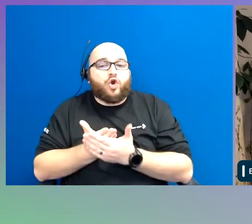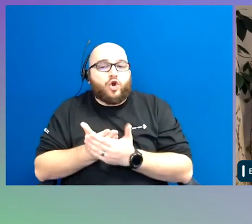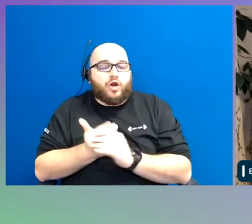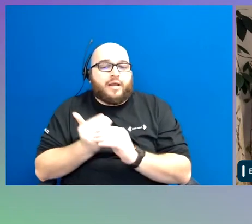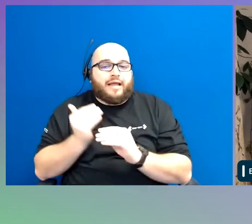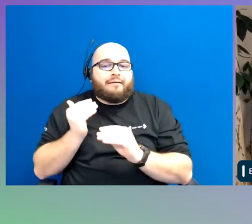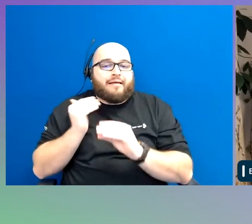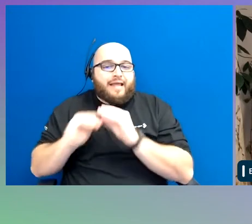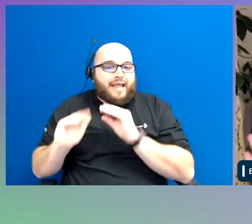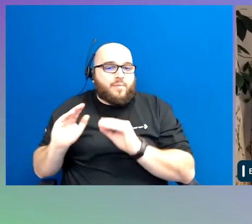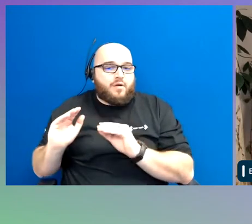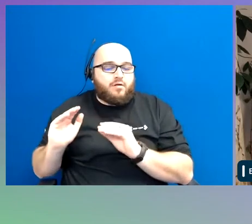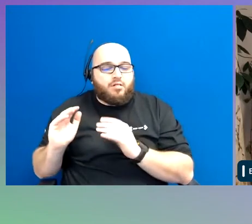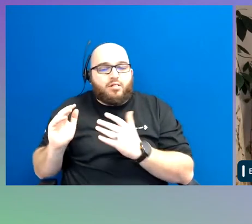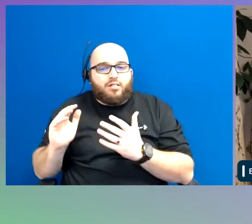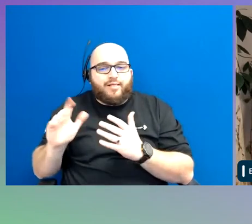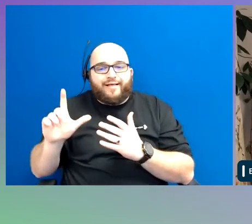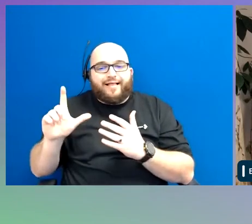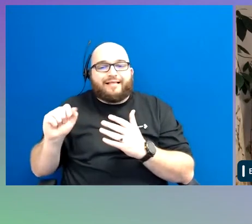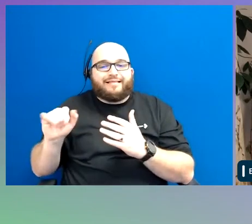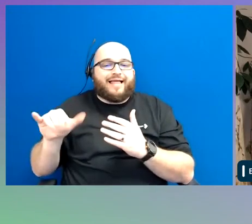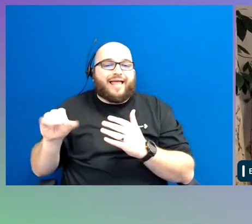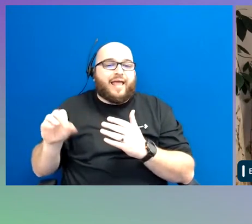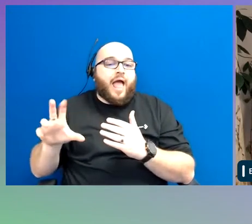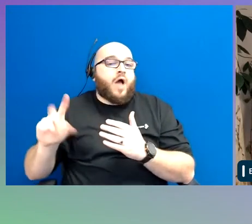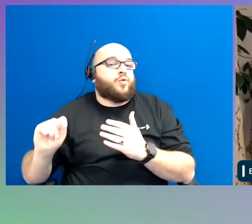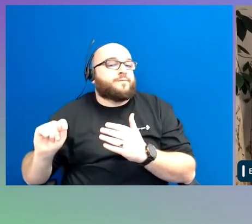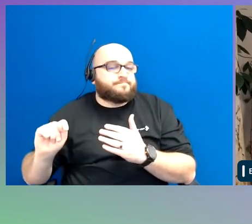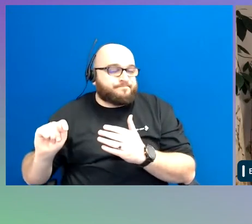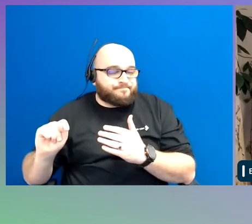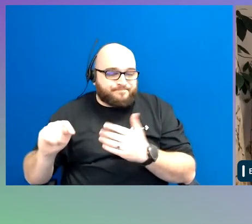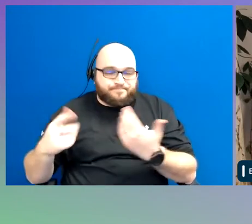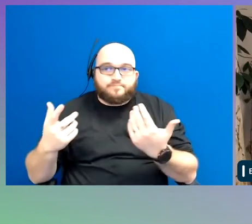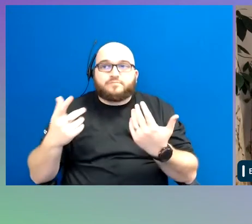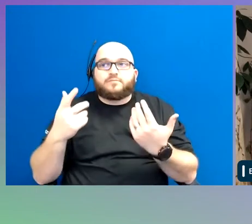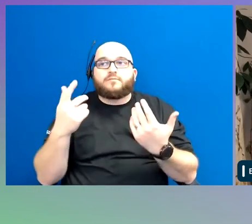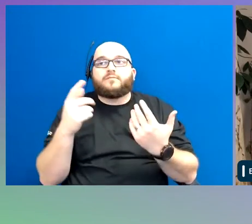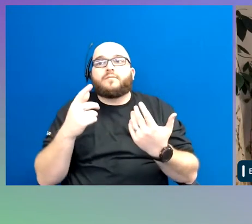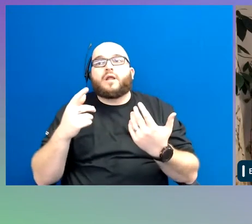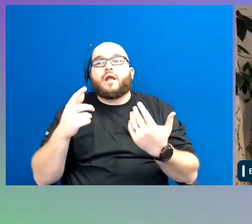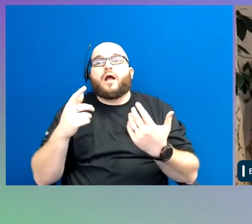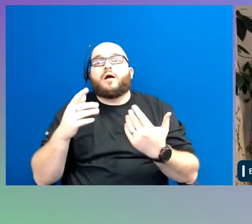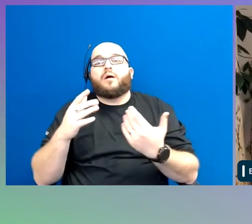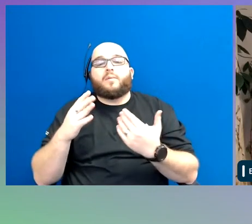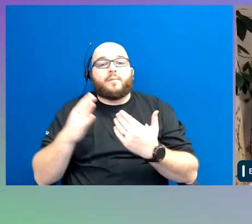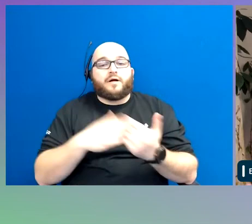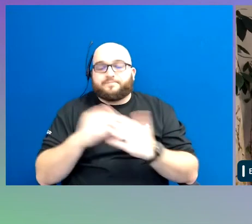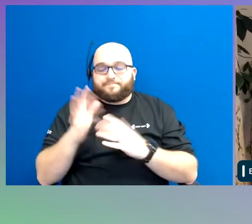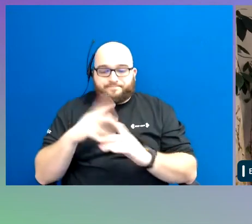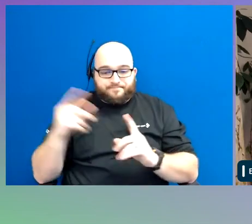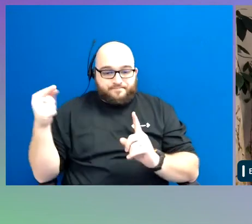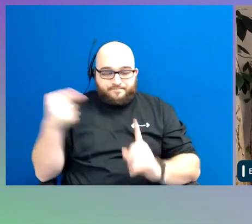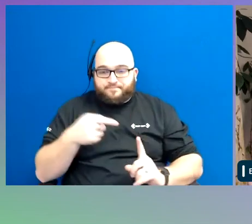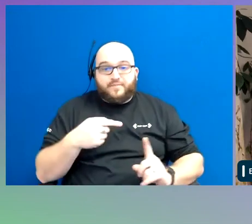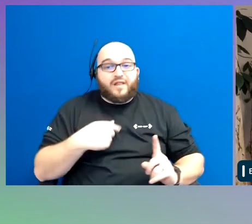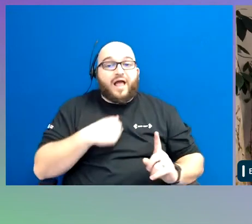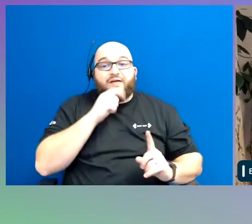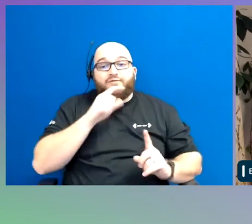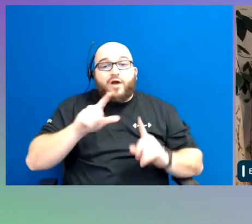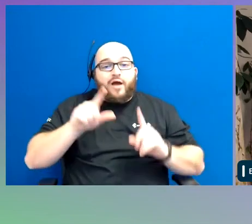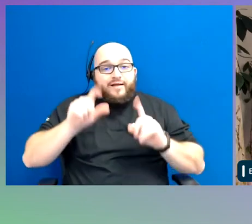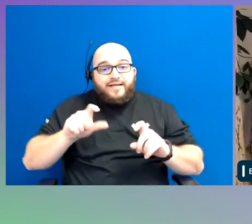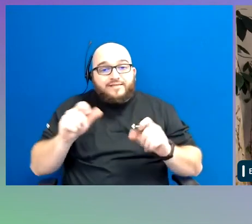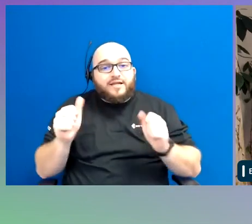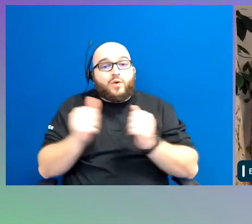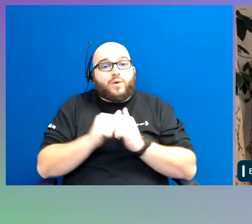email provider, or like a layout. But with that said, I have not tested this with screen